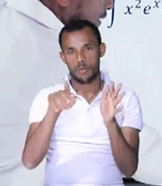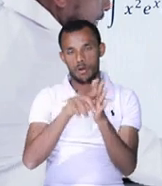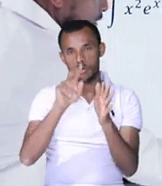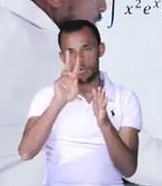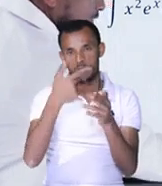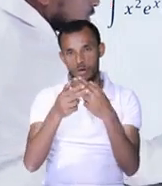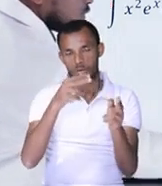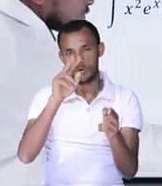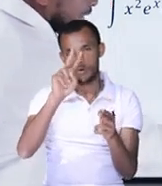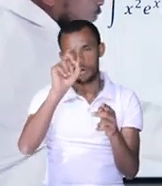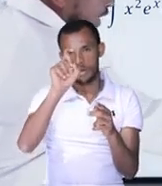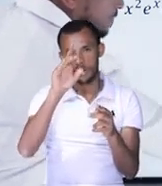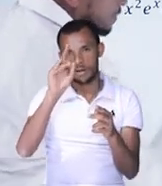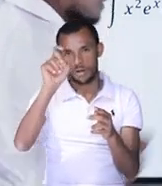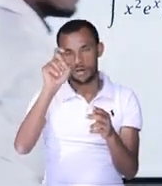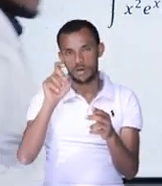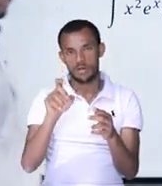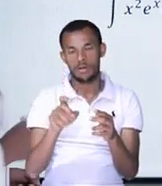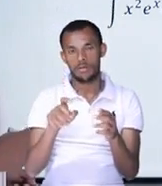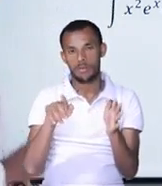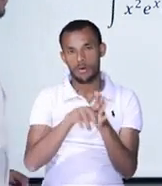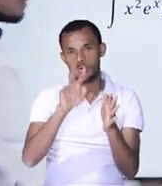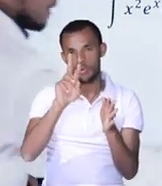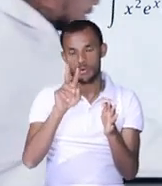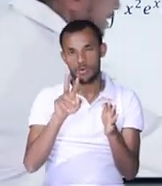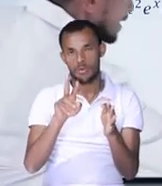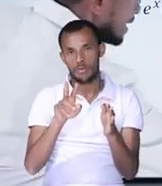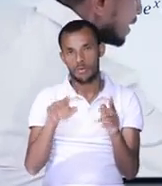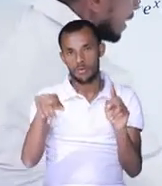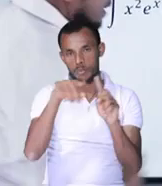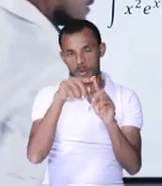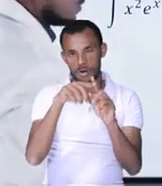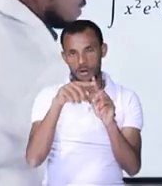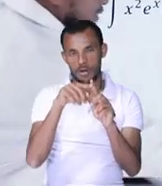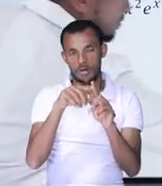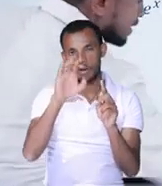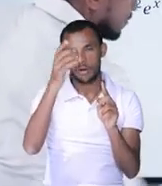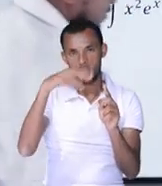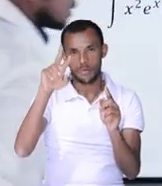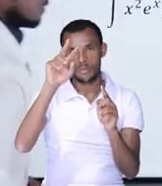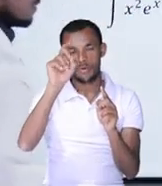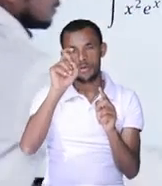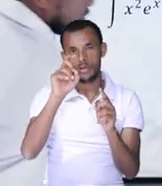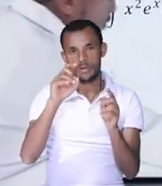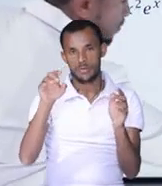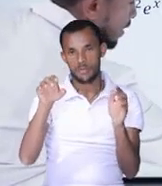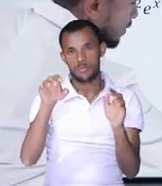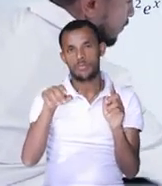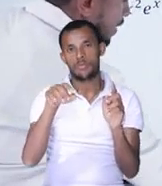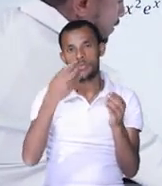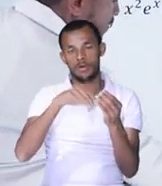times this one, minus 2x e raised to x, minus 2 times minus e raised to x is plus e raised to x plus some constant c.